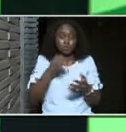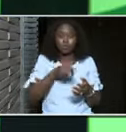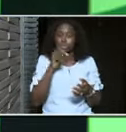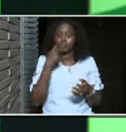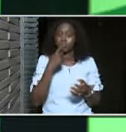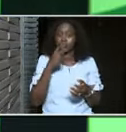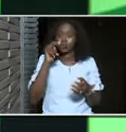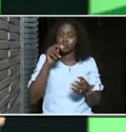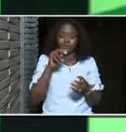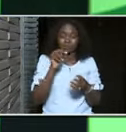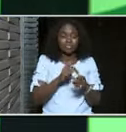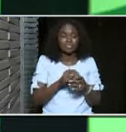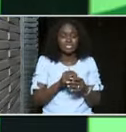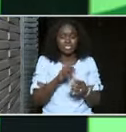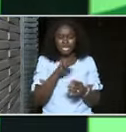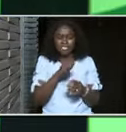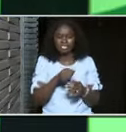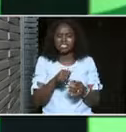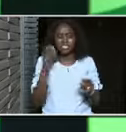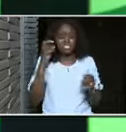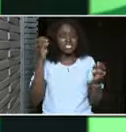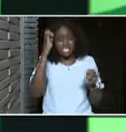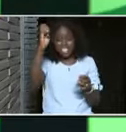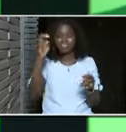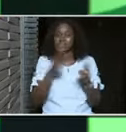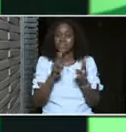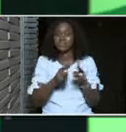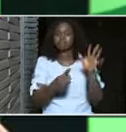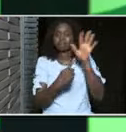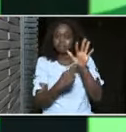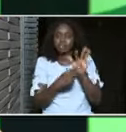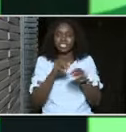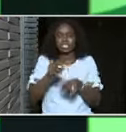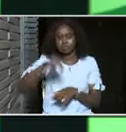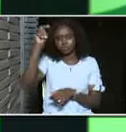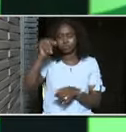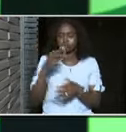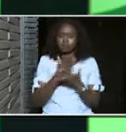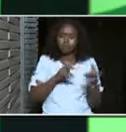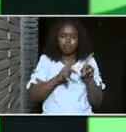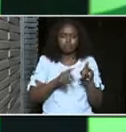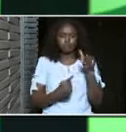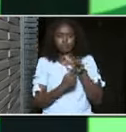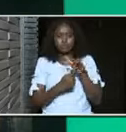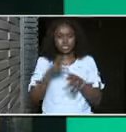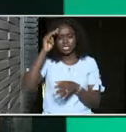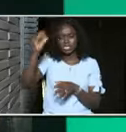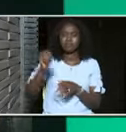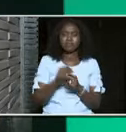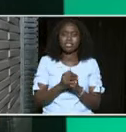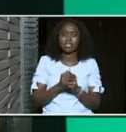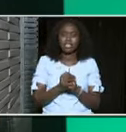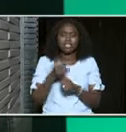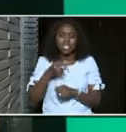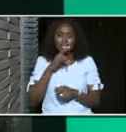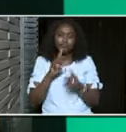his growth is immensely popular in the north, but some of the people supporting him, like Buba Galadima, have been talking more about